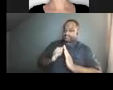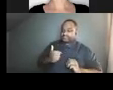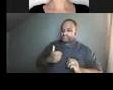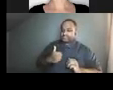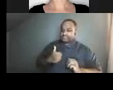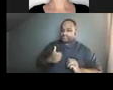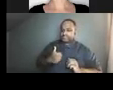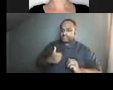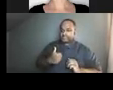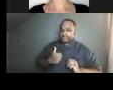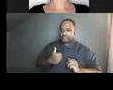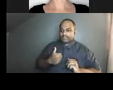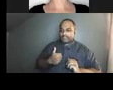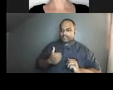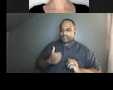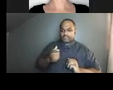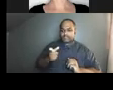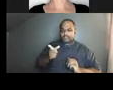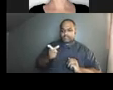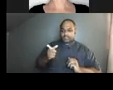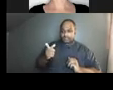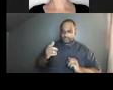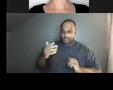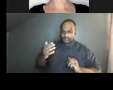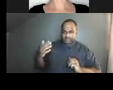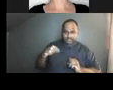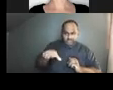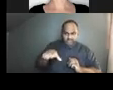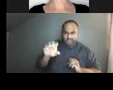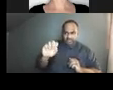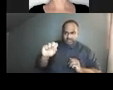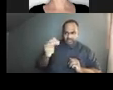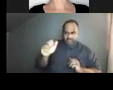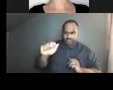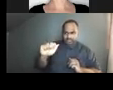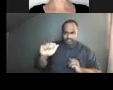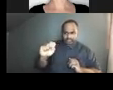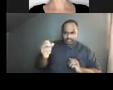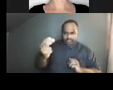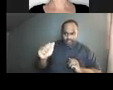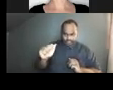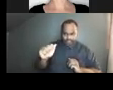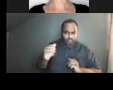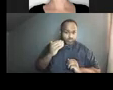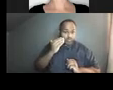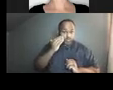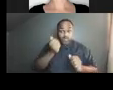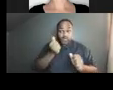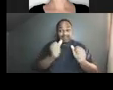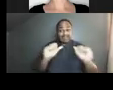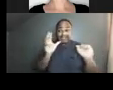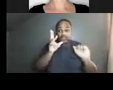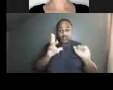the organizers, and Sasha knows about it. She also asked me if we know some women